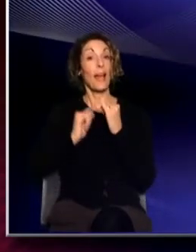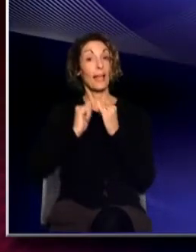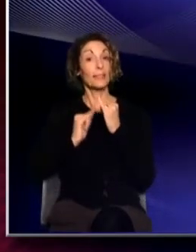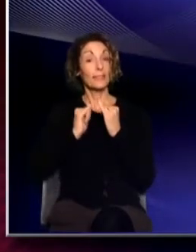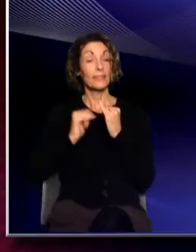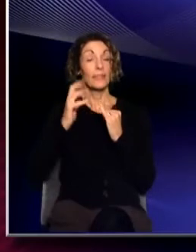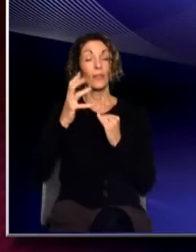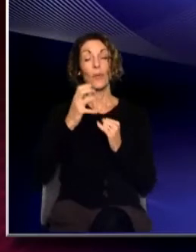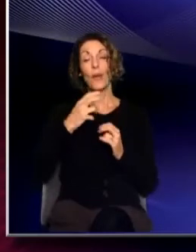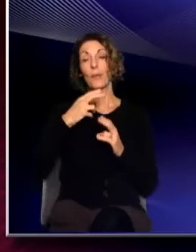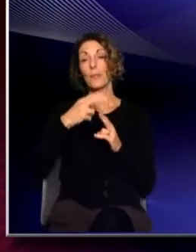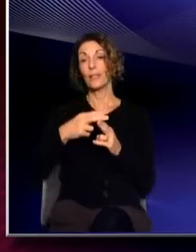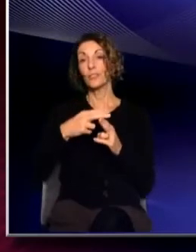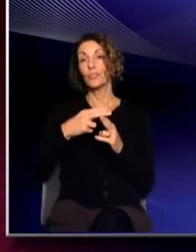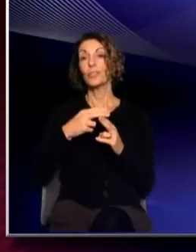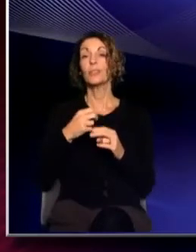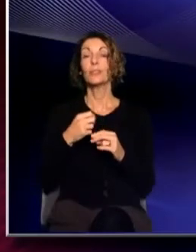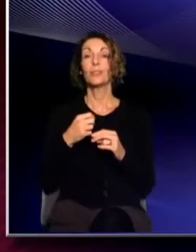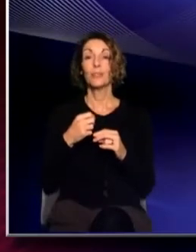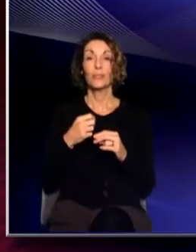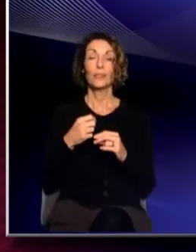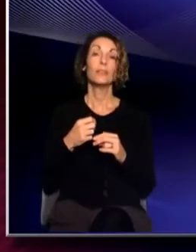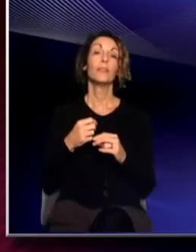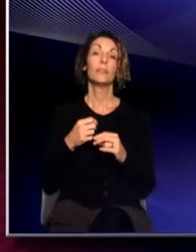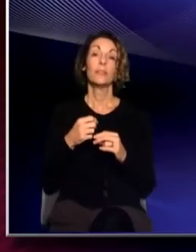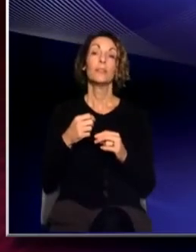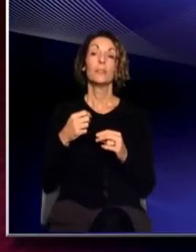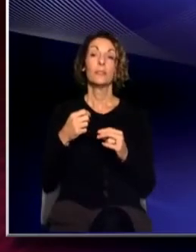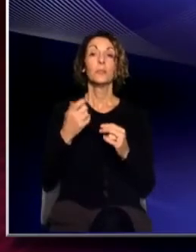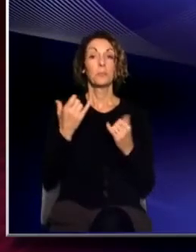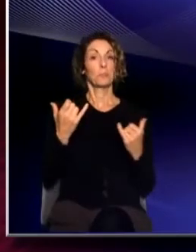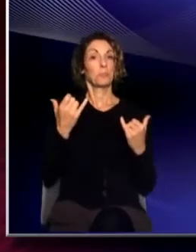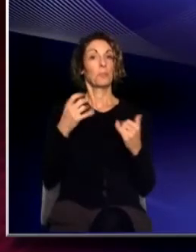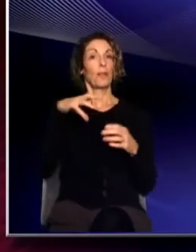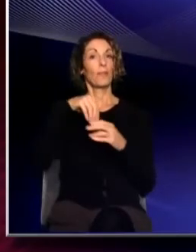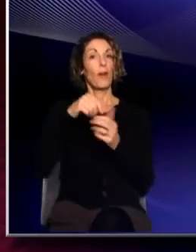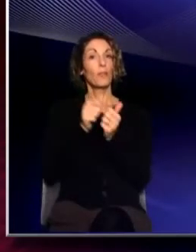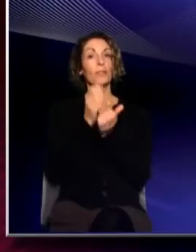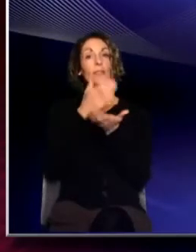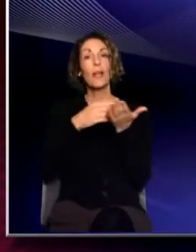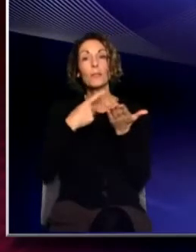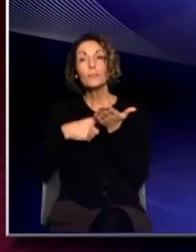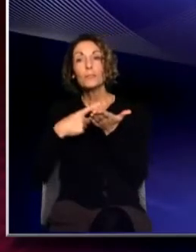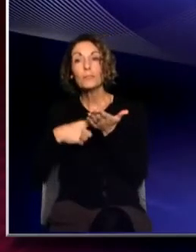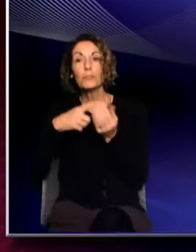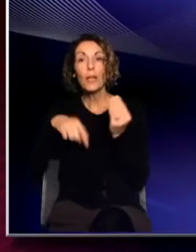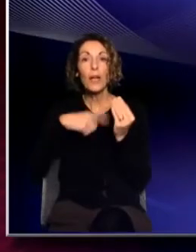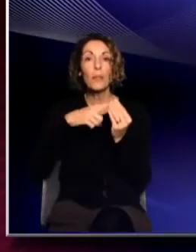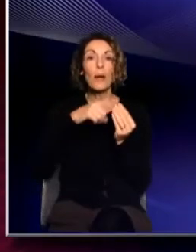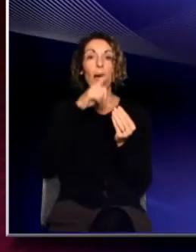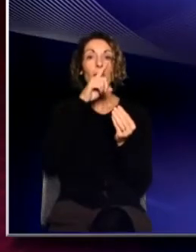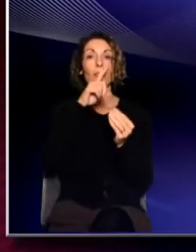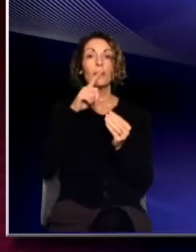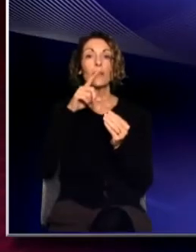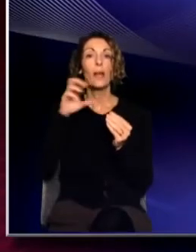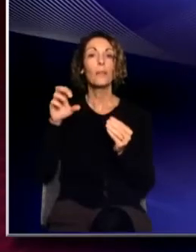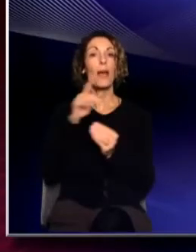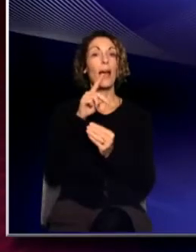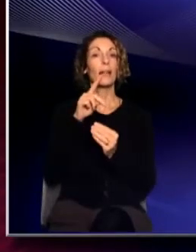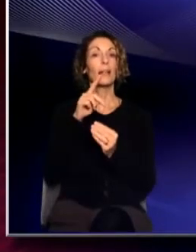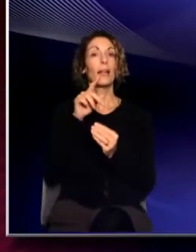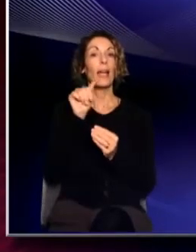to mention we are having some conversations about revising ASDB